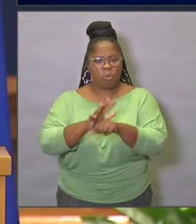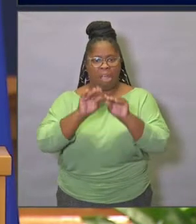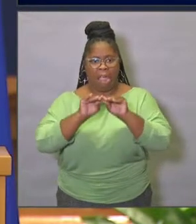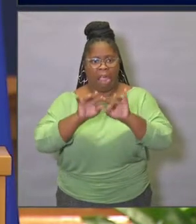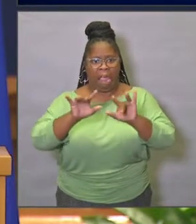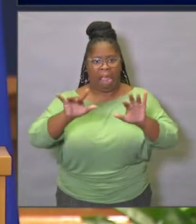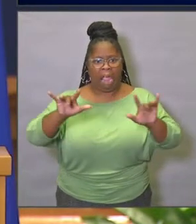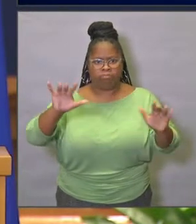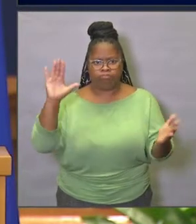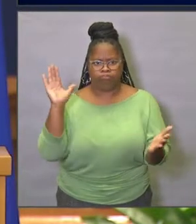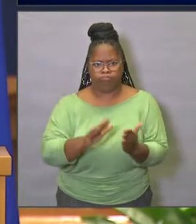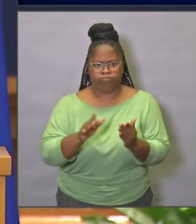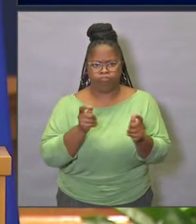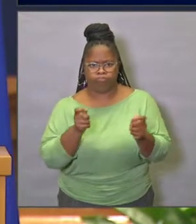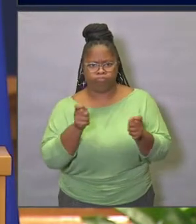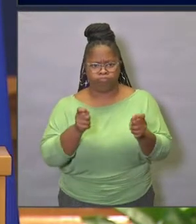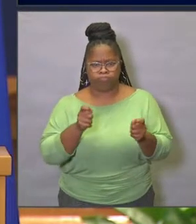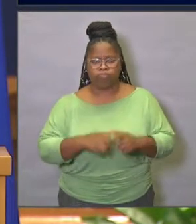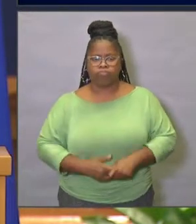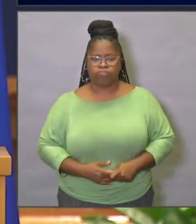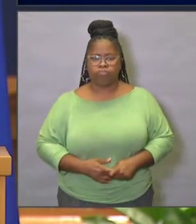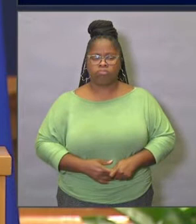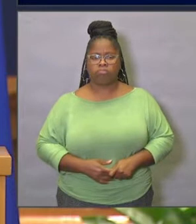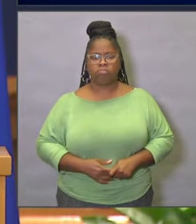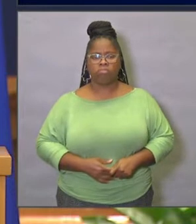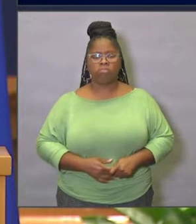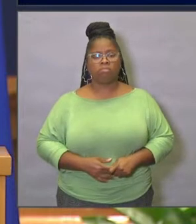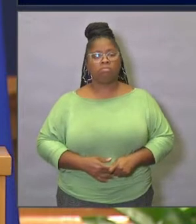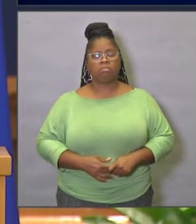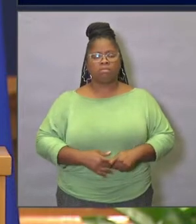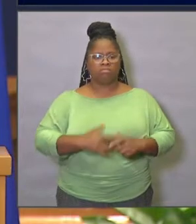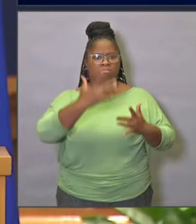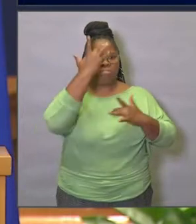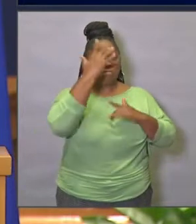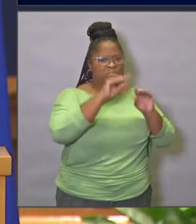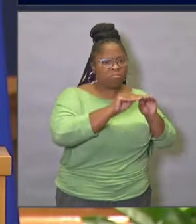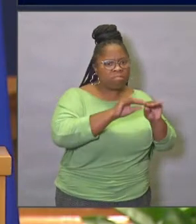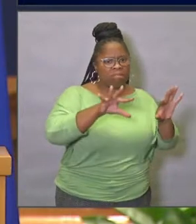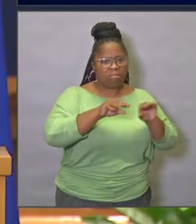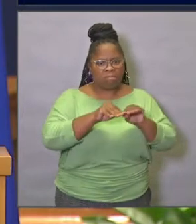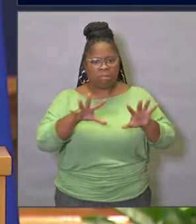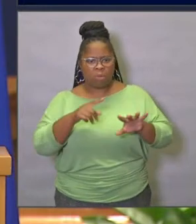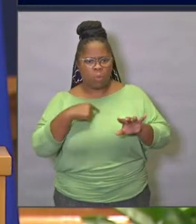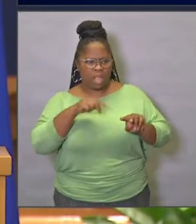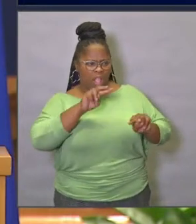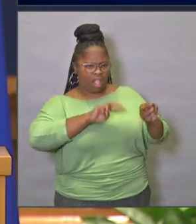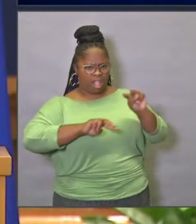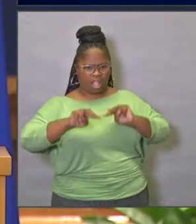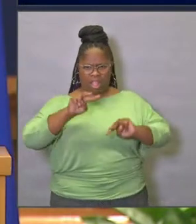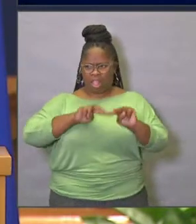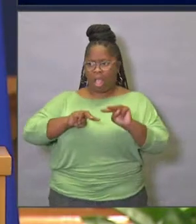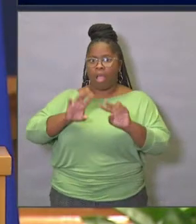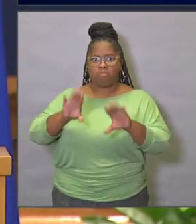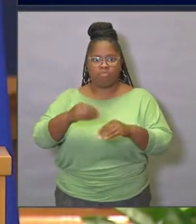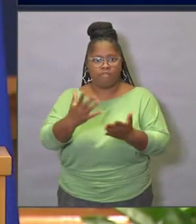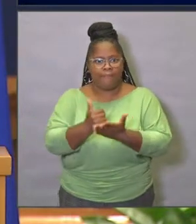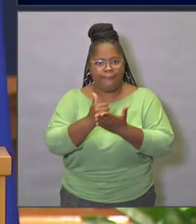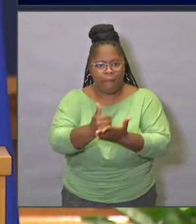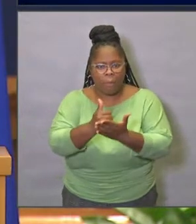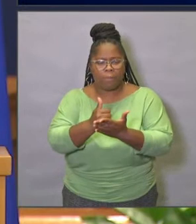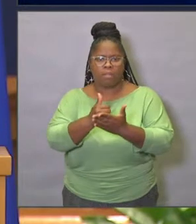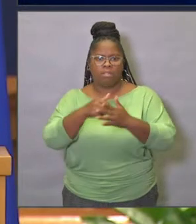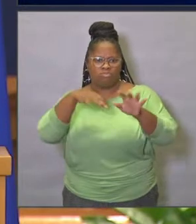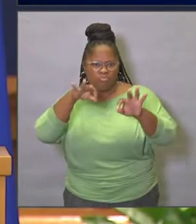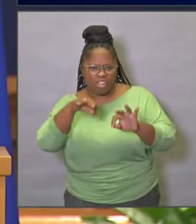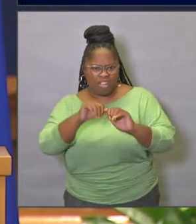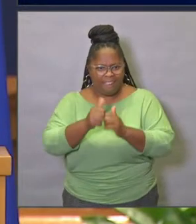at workplaces. We monitor these ongoing outbreaks and provide further corrective action instructions until the